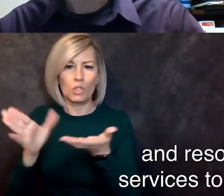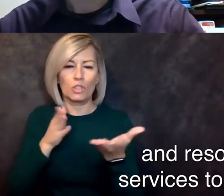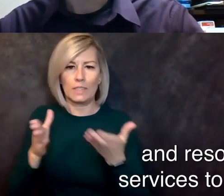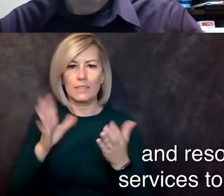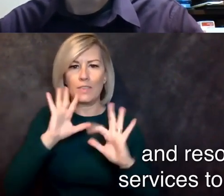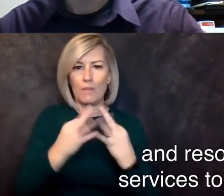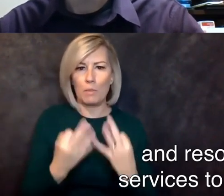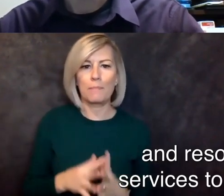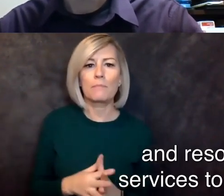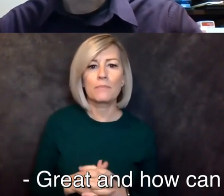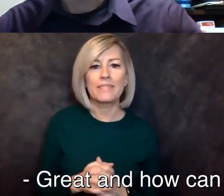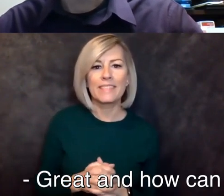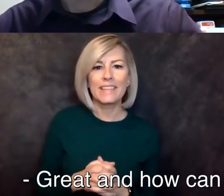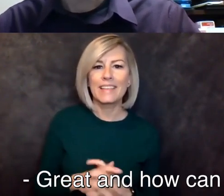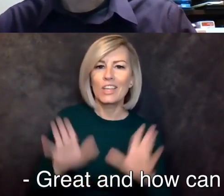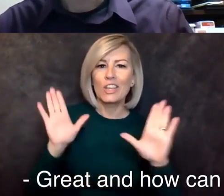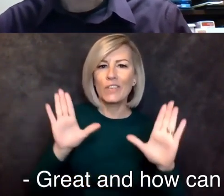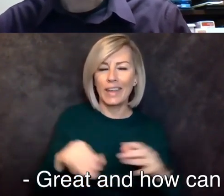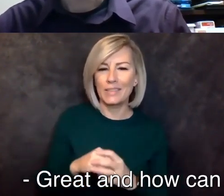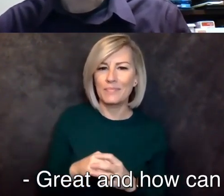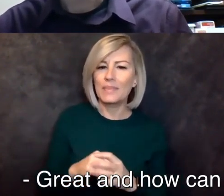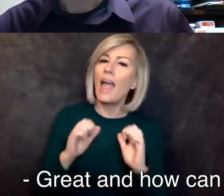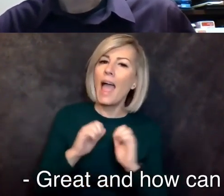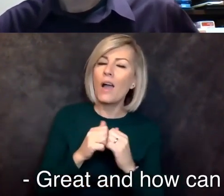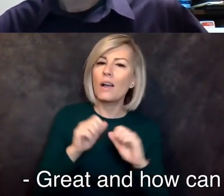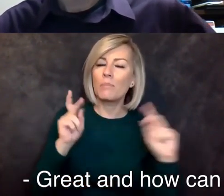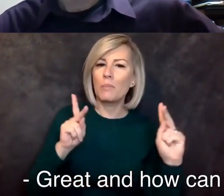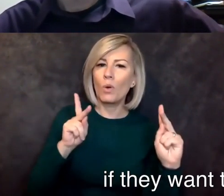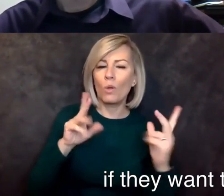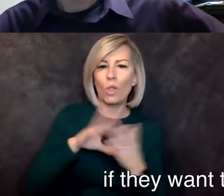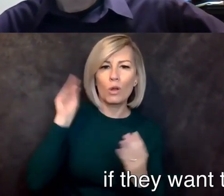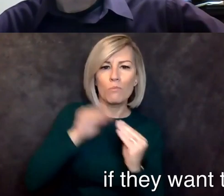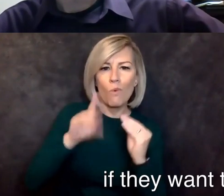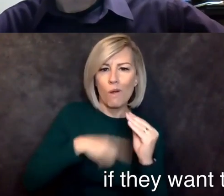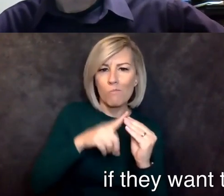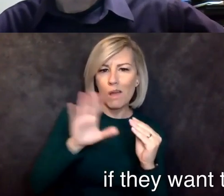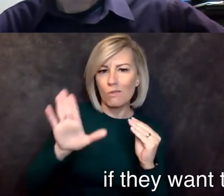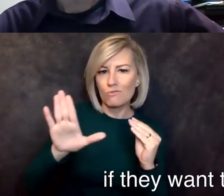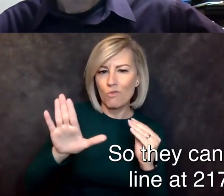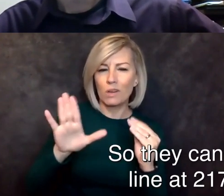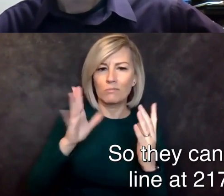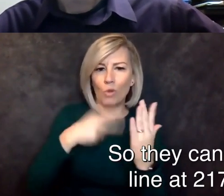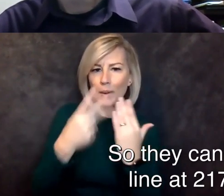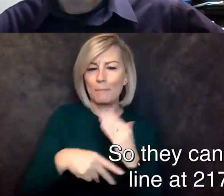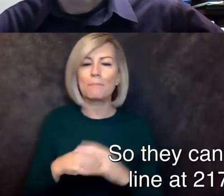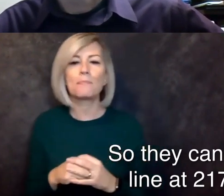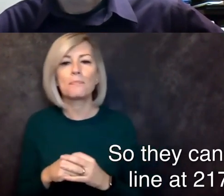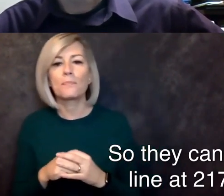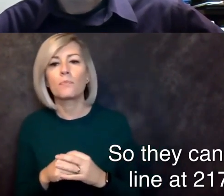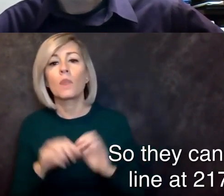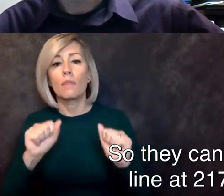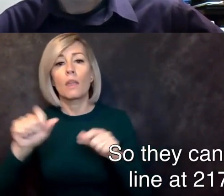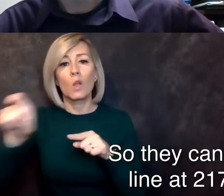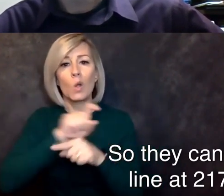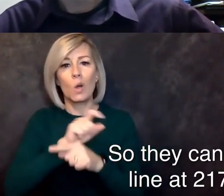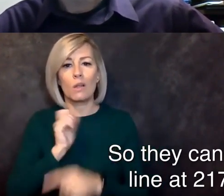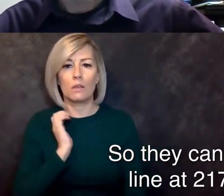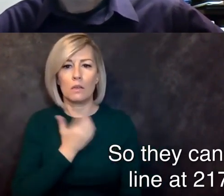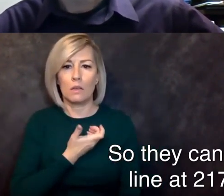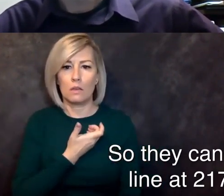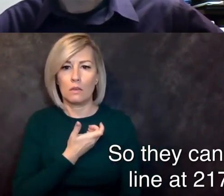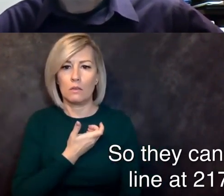to the families. Great. And how can folks connect with you if they want to learn more? So they can call our